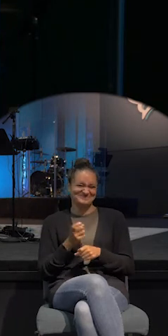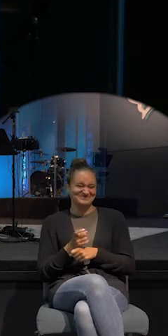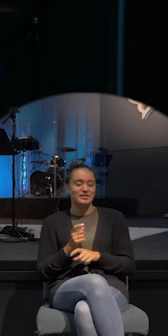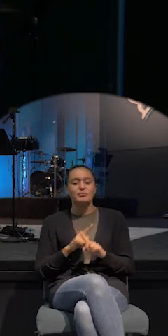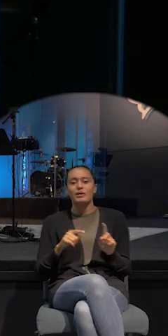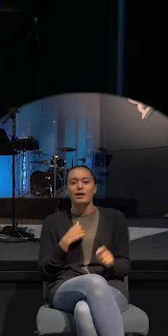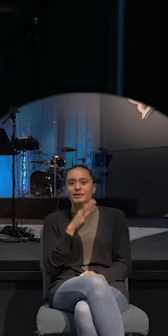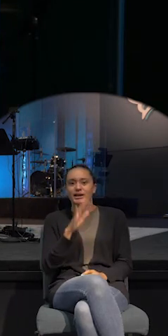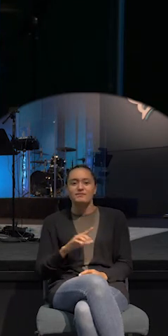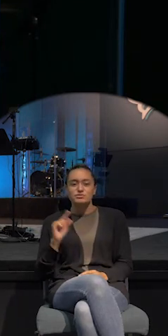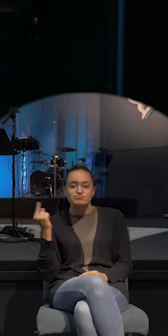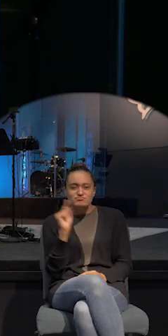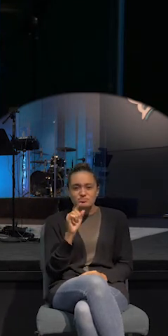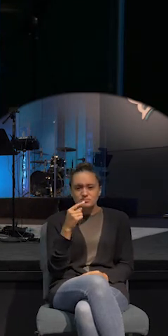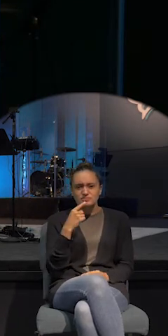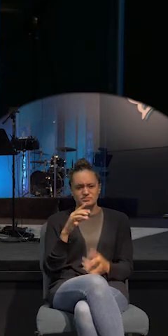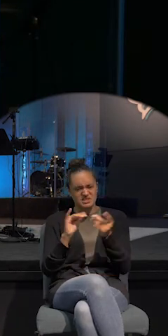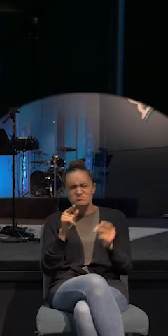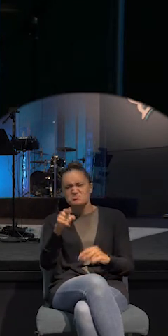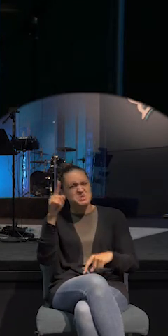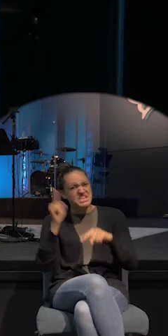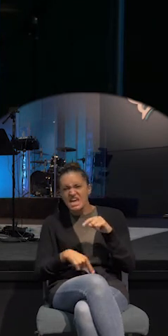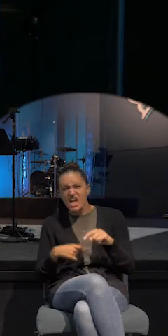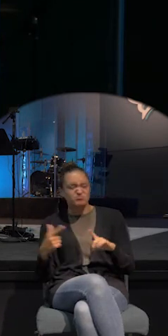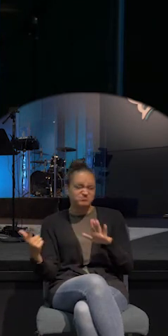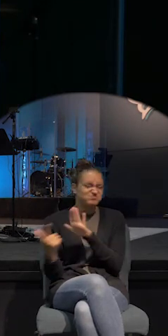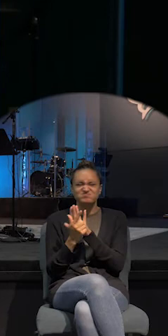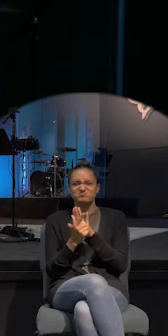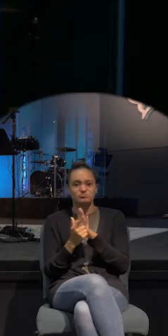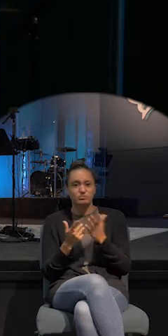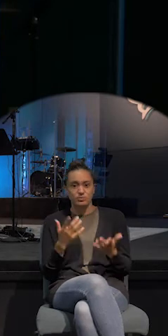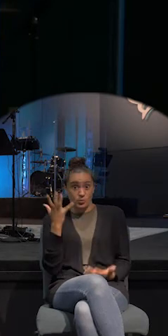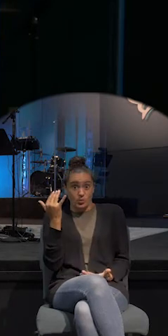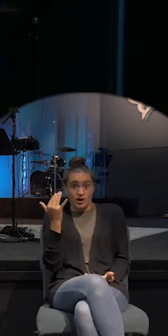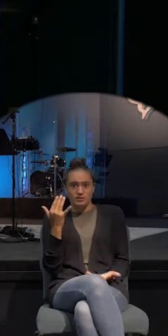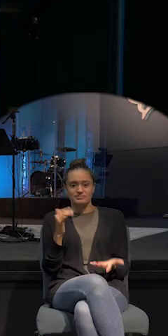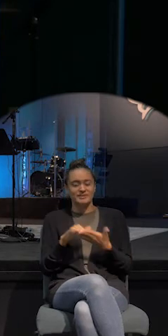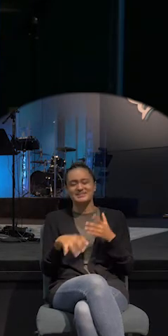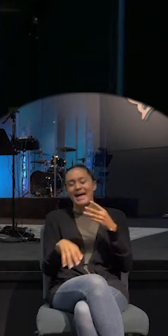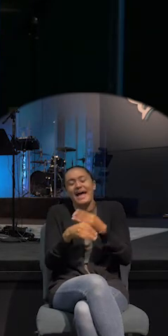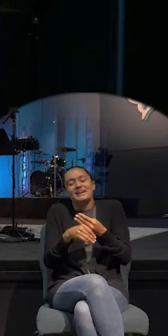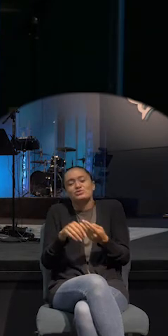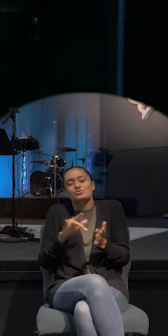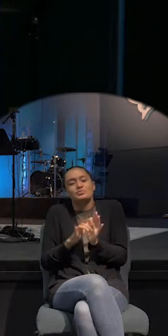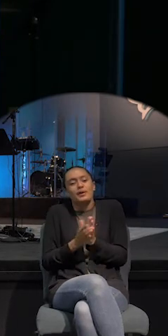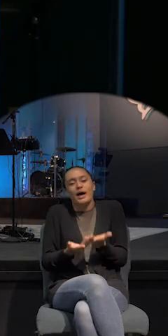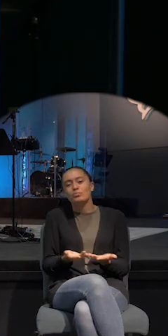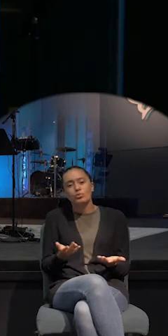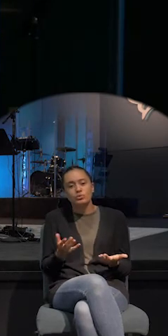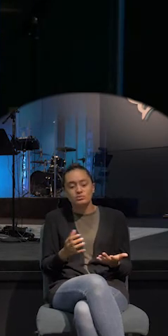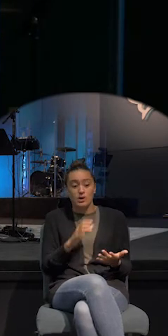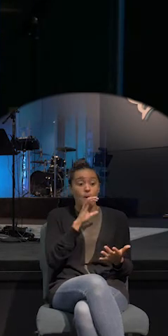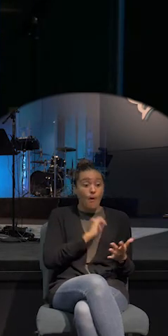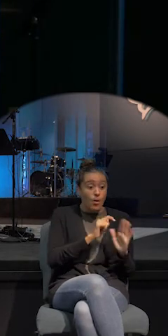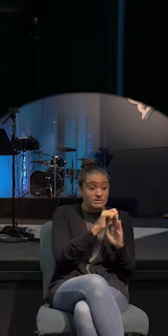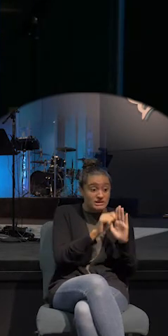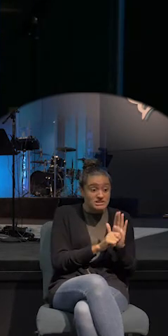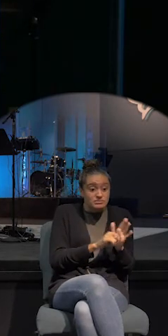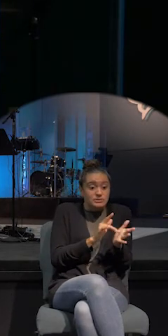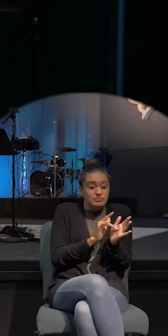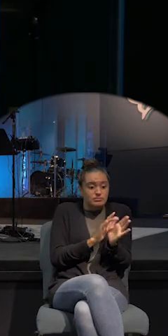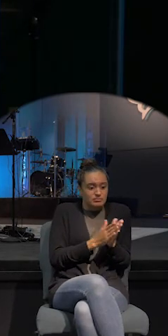But I never went up and said, you can't. Do that. You know why? Because that's adding to Scripture. They're taking Old Testament